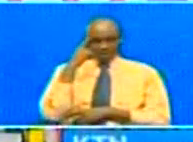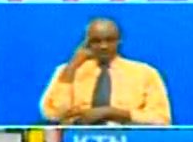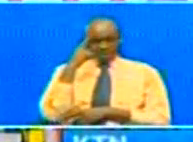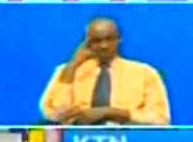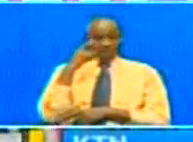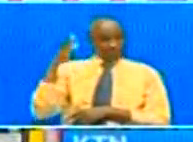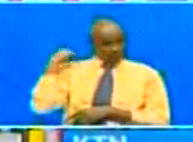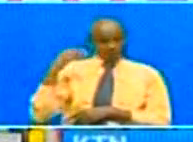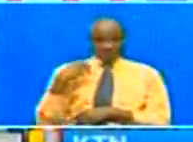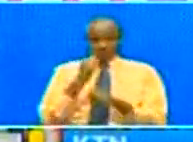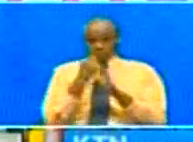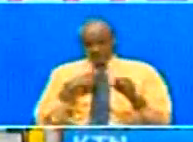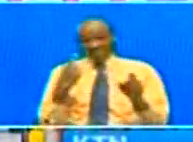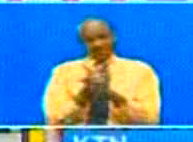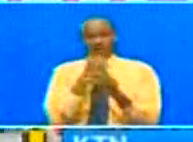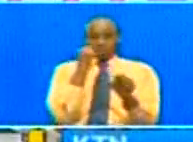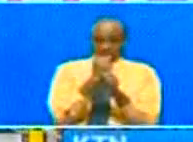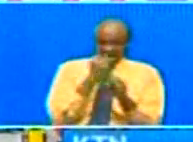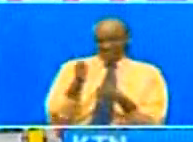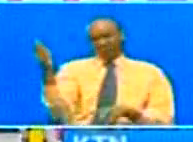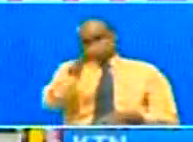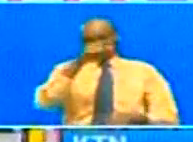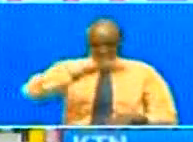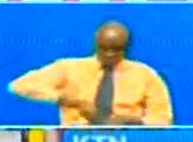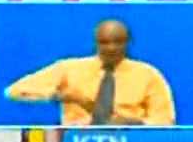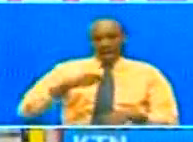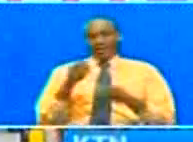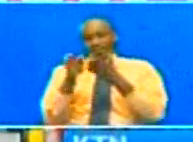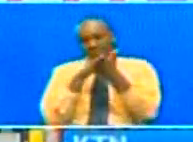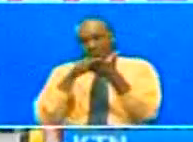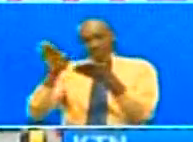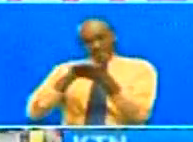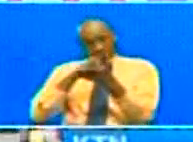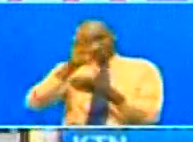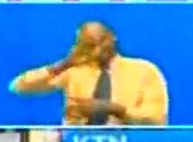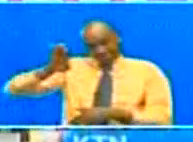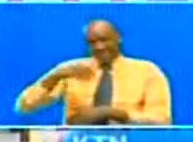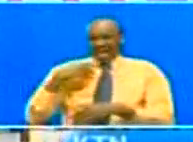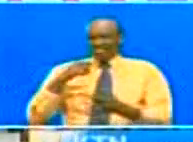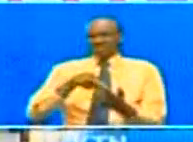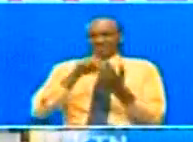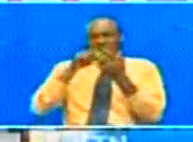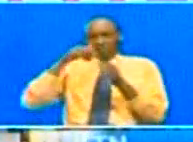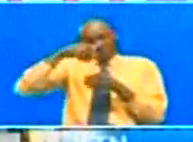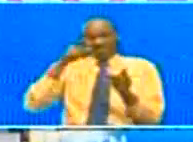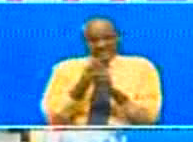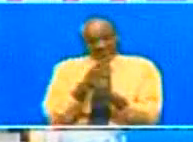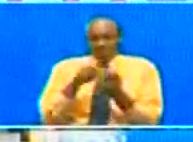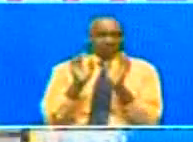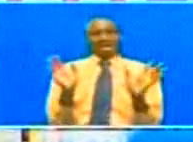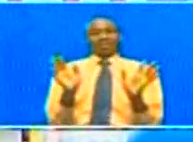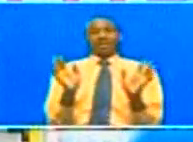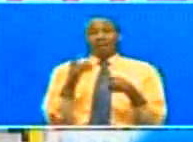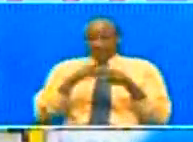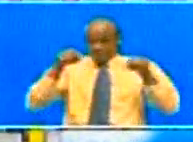by then we were just doing tile work and pasting. We had not specialized on gypsum boards, no.